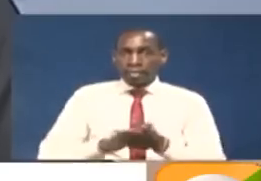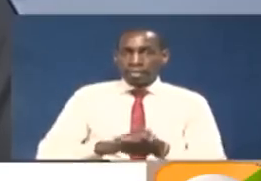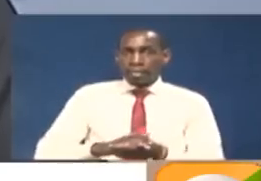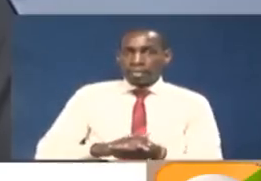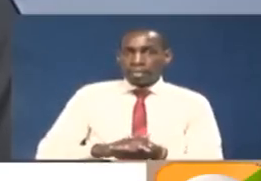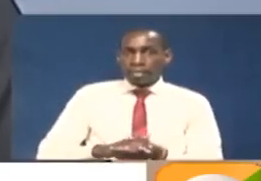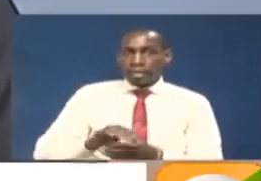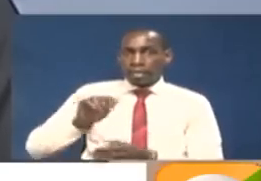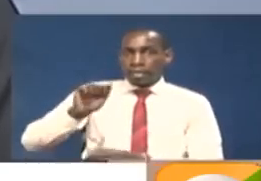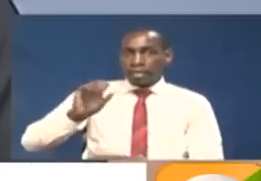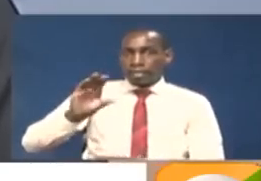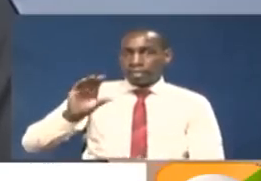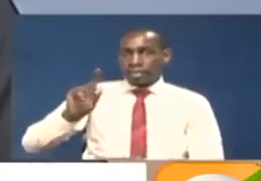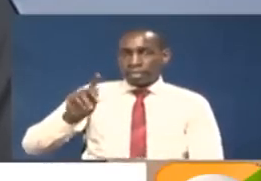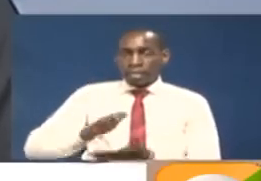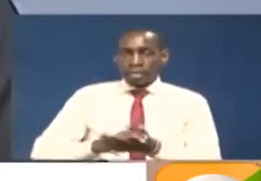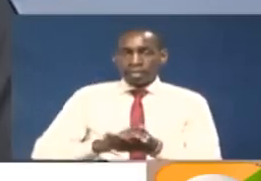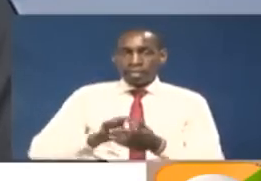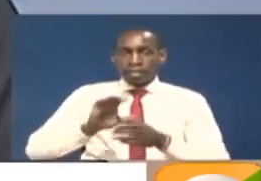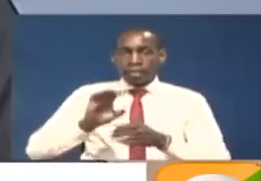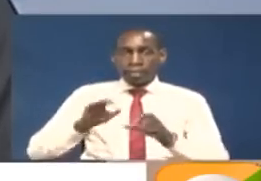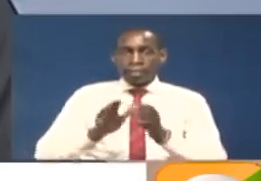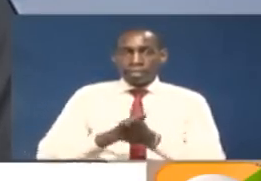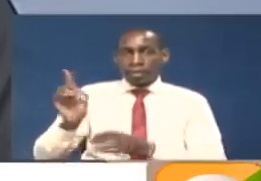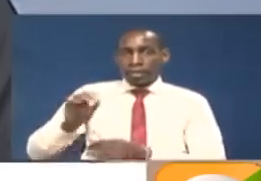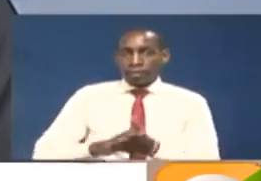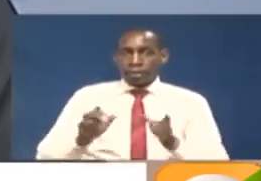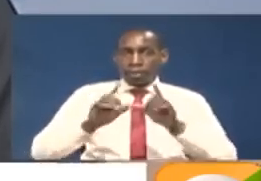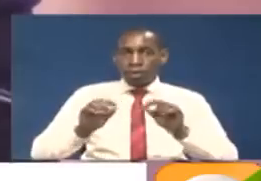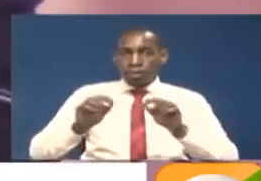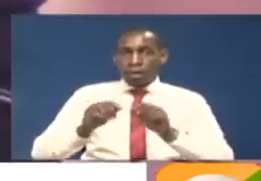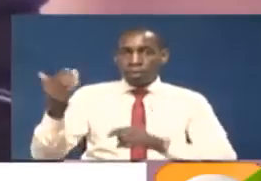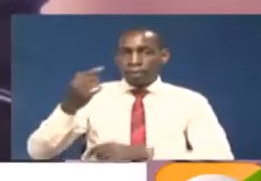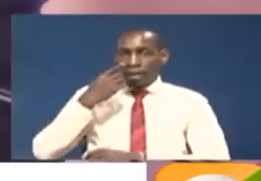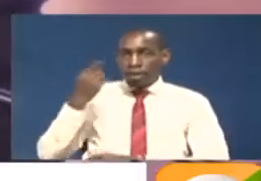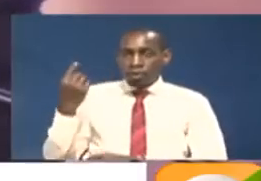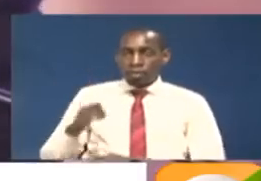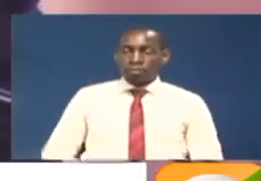Anglican clergymen in Nairobi and made this statement.